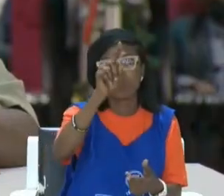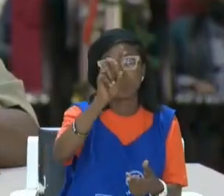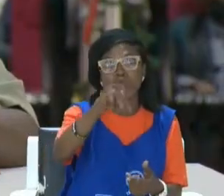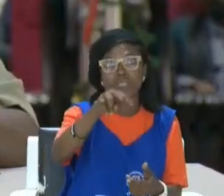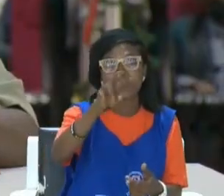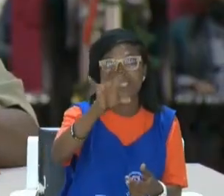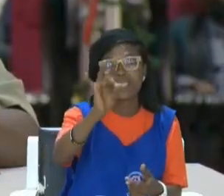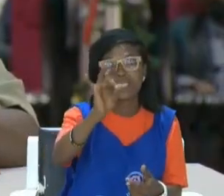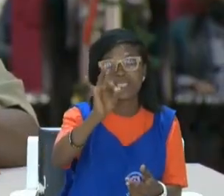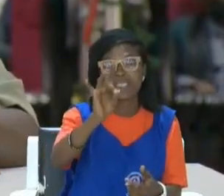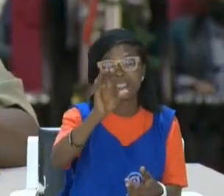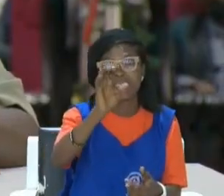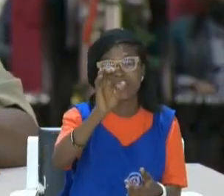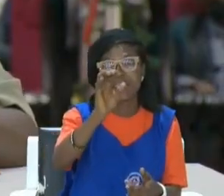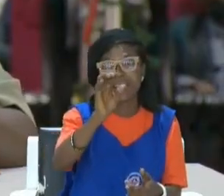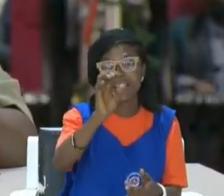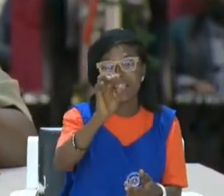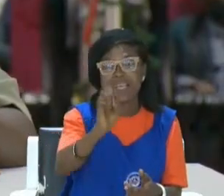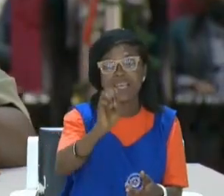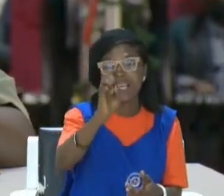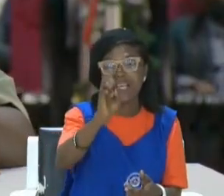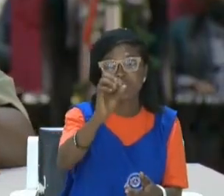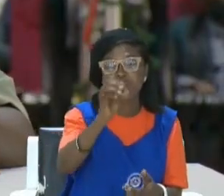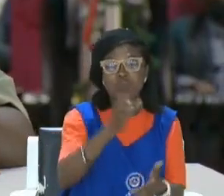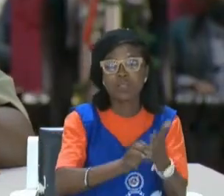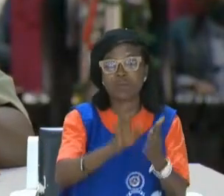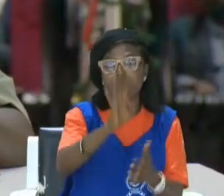28. Exodus 14 from verse 1 to 28.